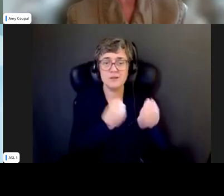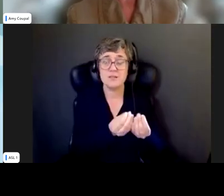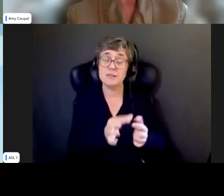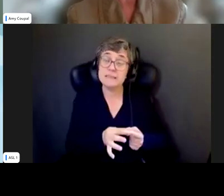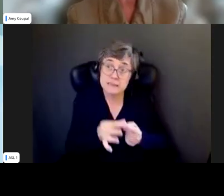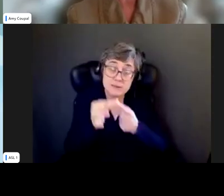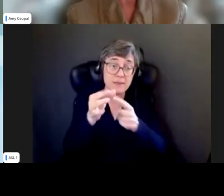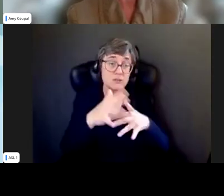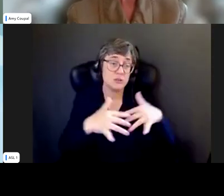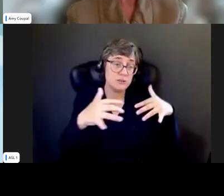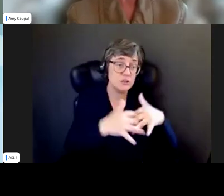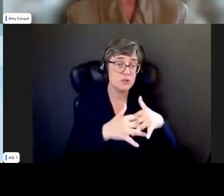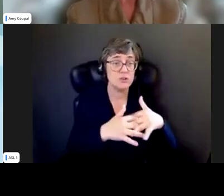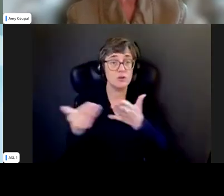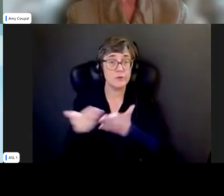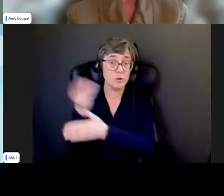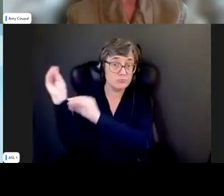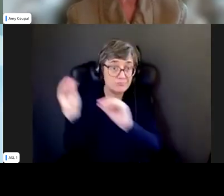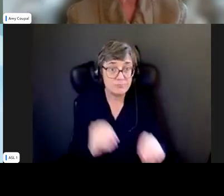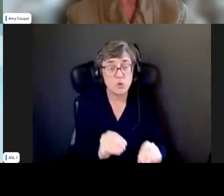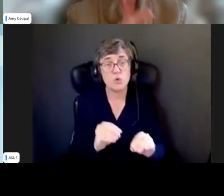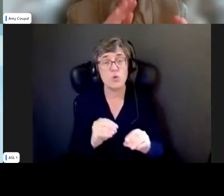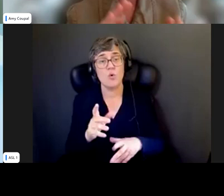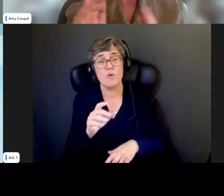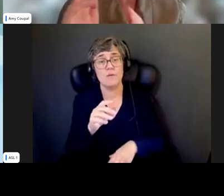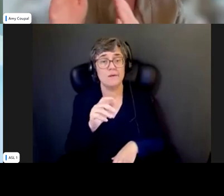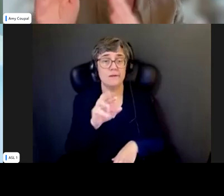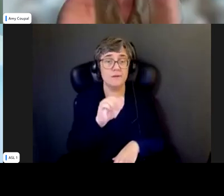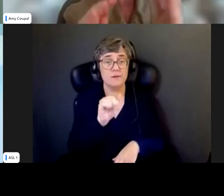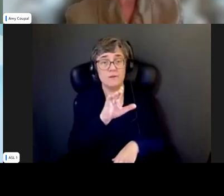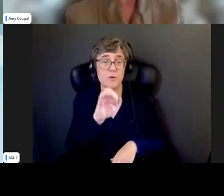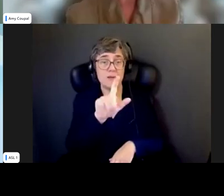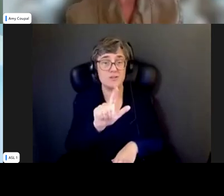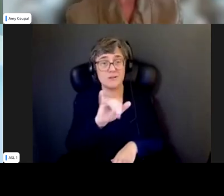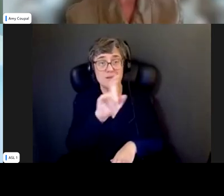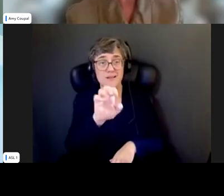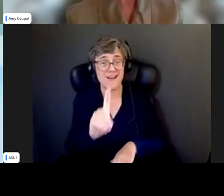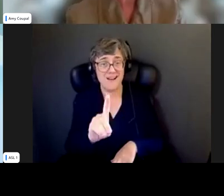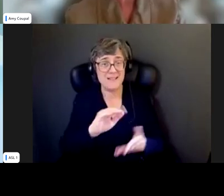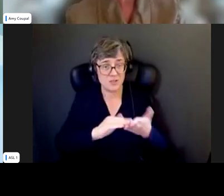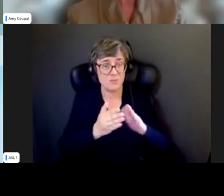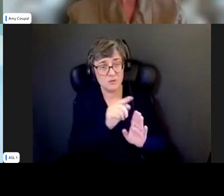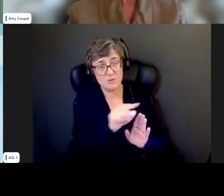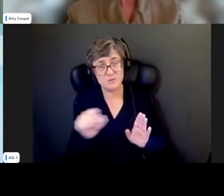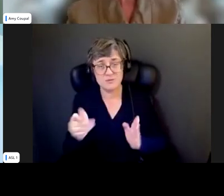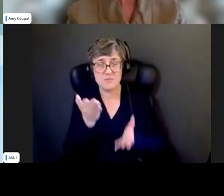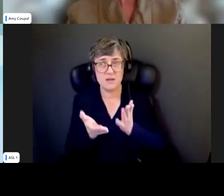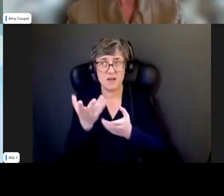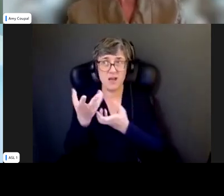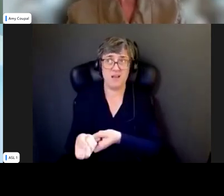Indigenous, newcomer communities who may need safer places to go to get the support that they need.